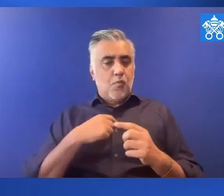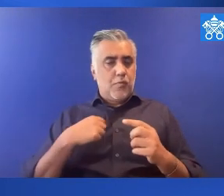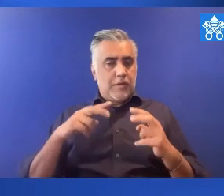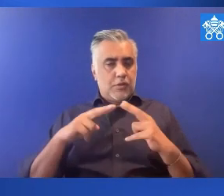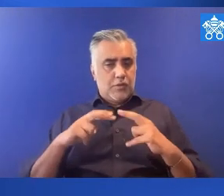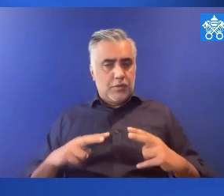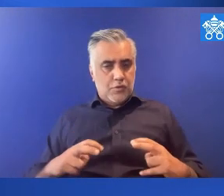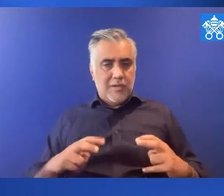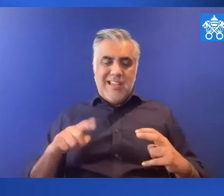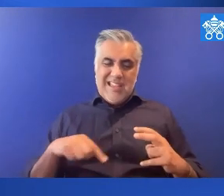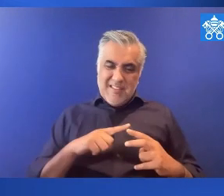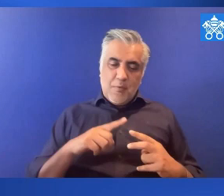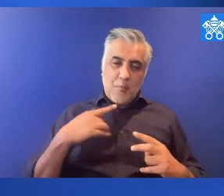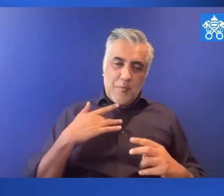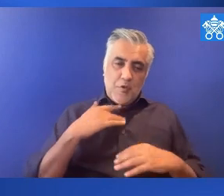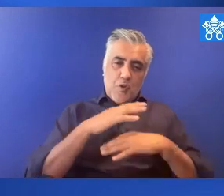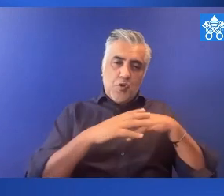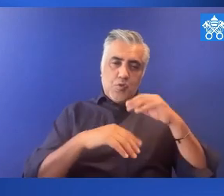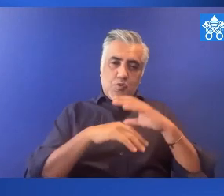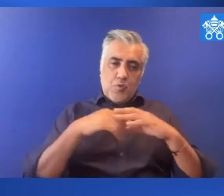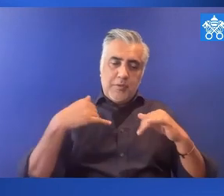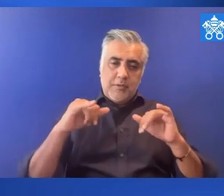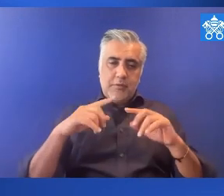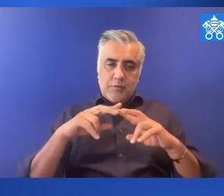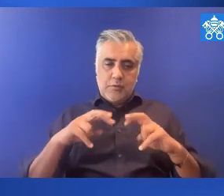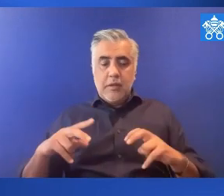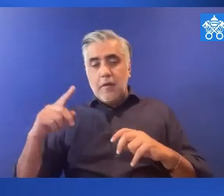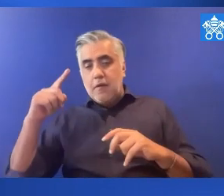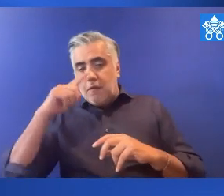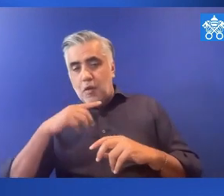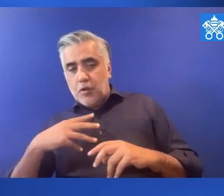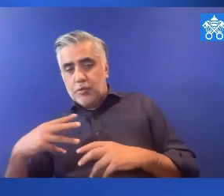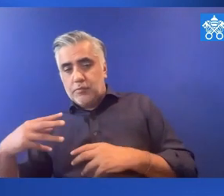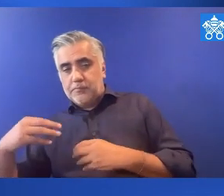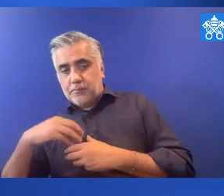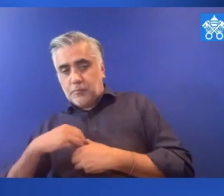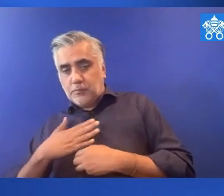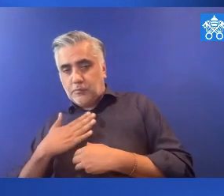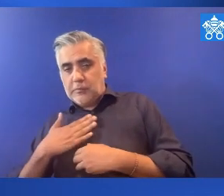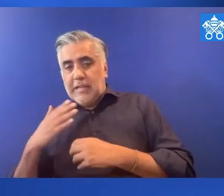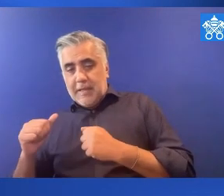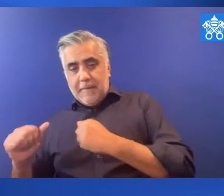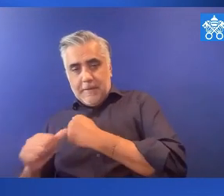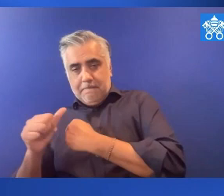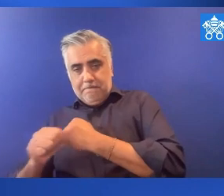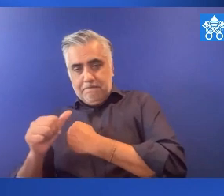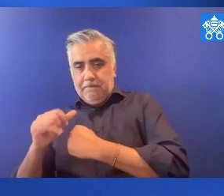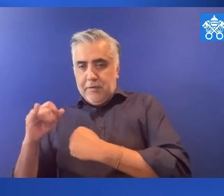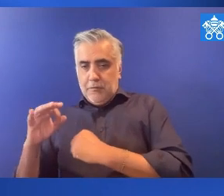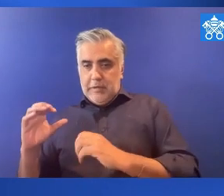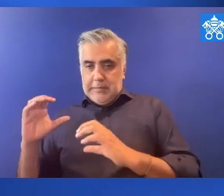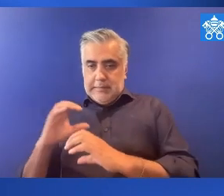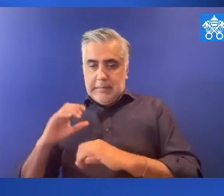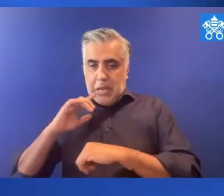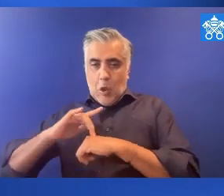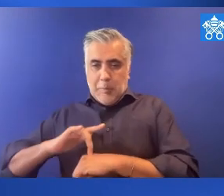This is why we have to discern even when we feel consoled. False consolation can